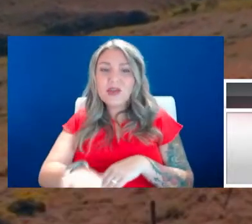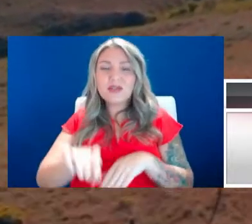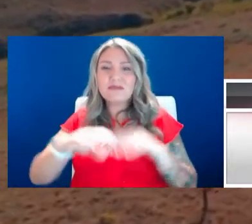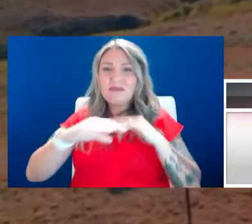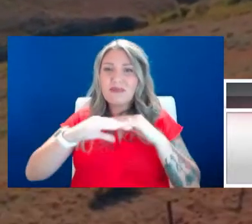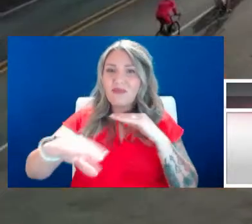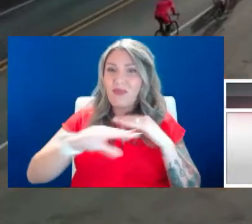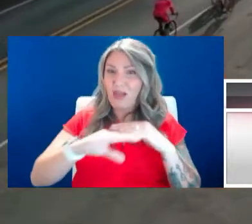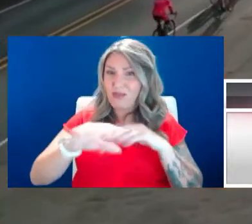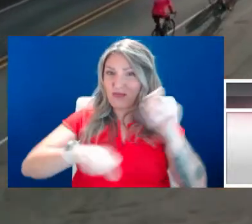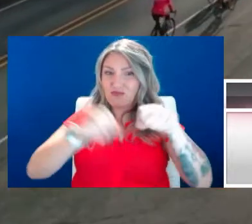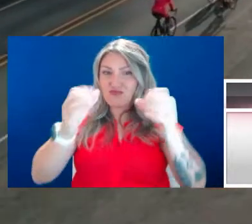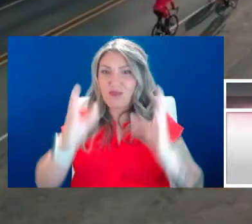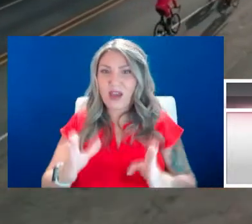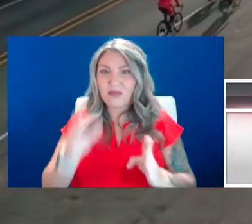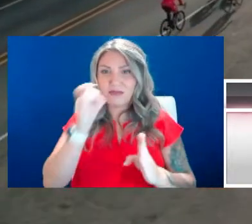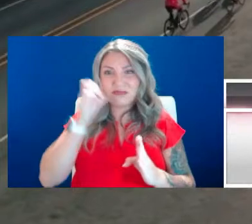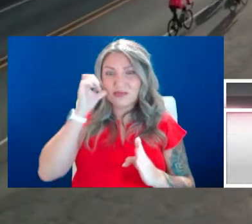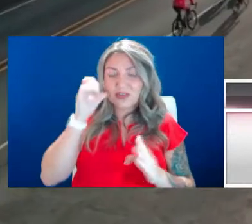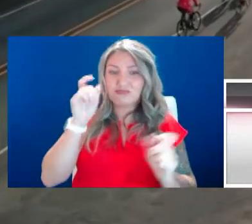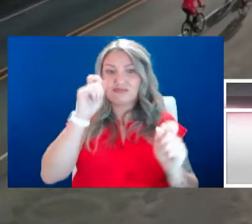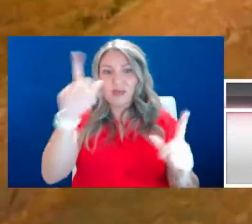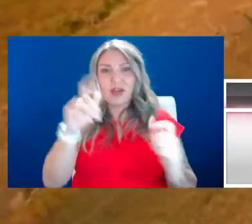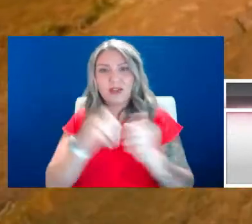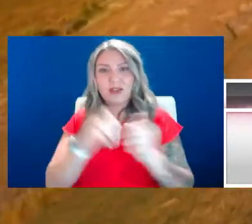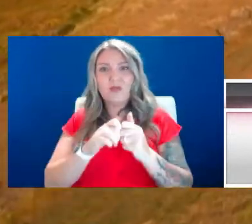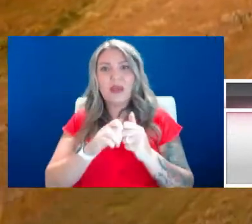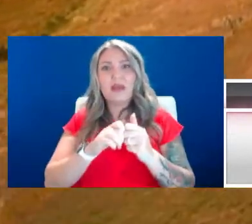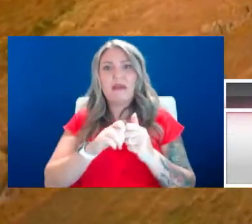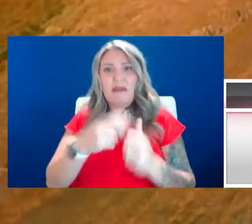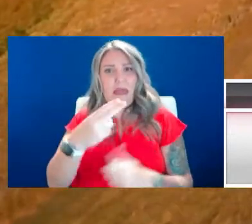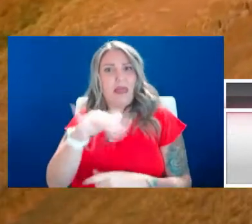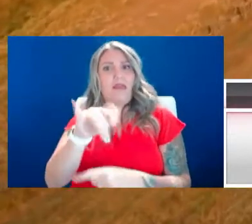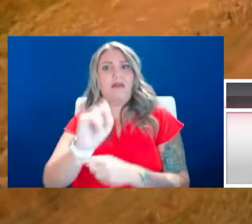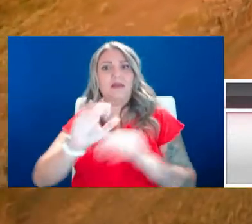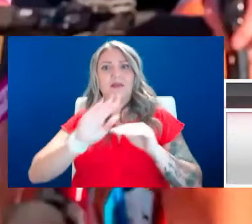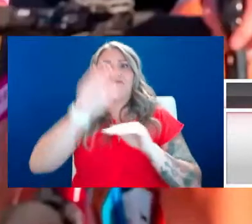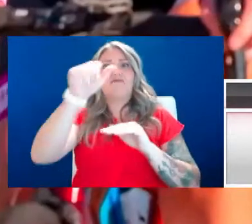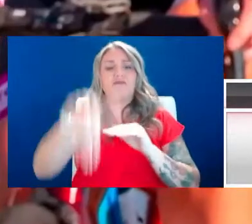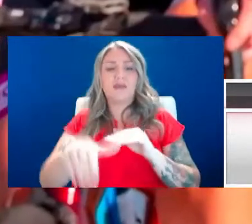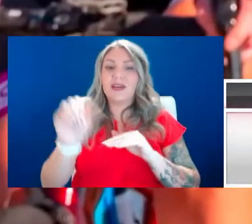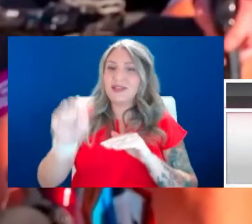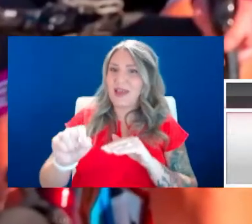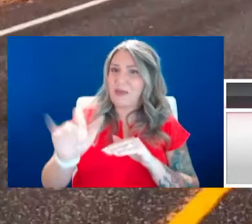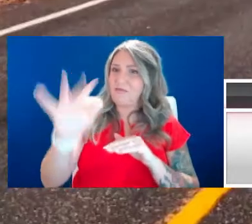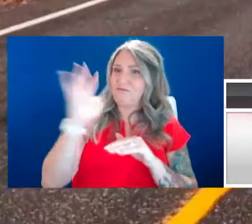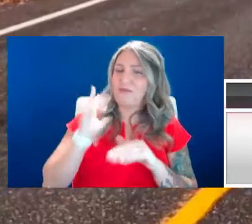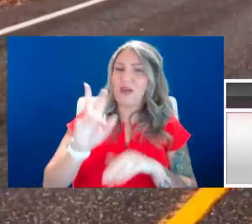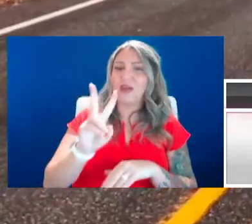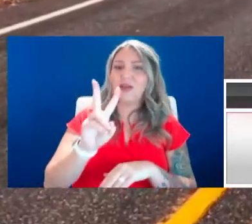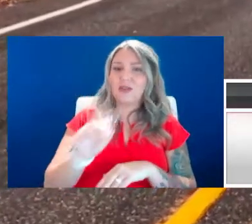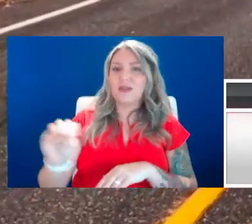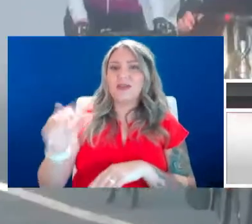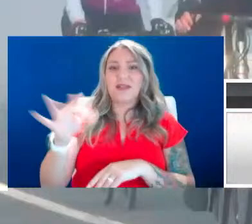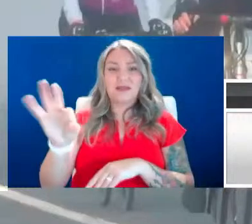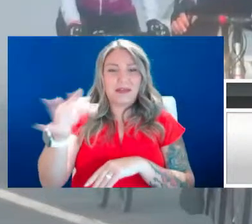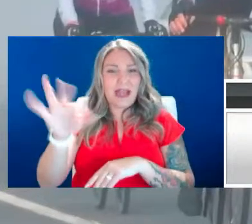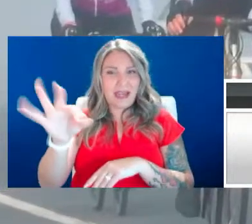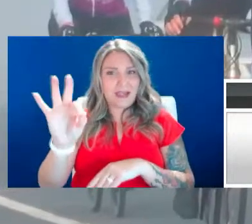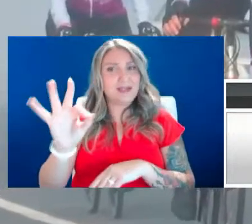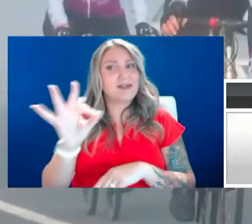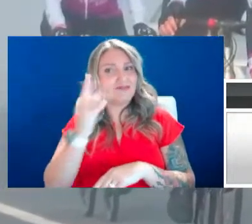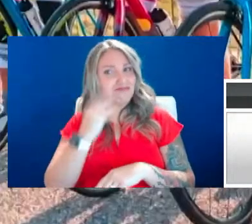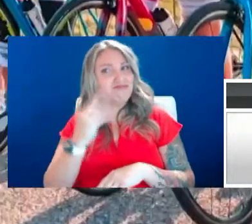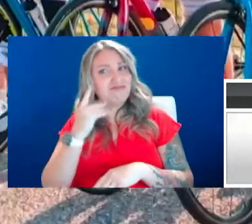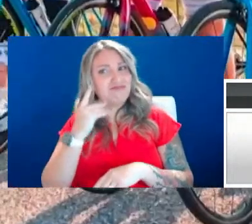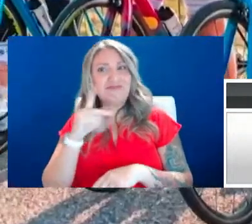said they got surprised by some hills. Yes, for sure, and I was a rider here in 2019, and I will say Kansas is not flat. The terrain